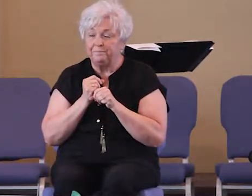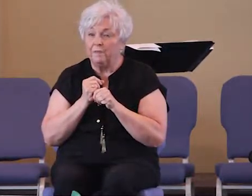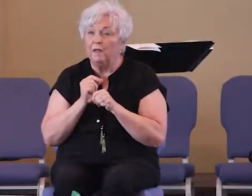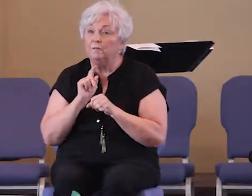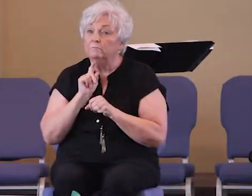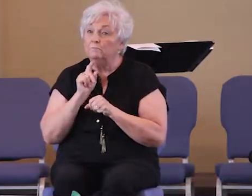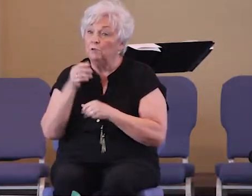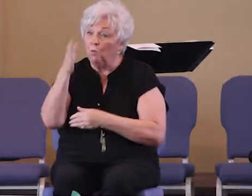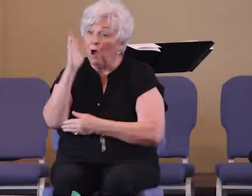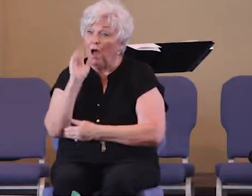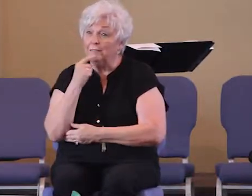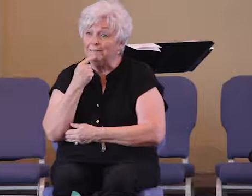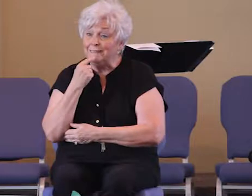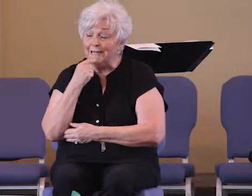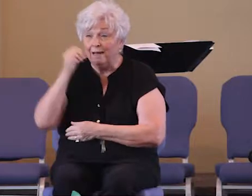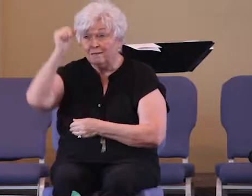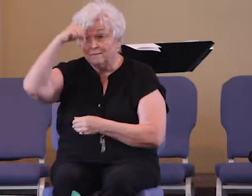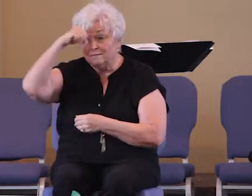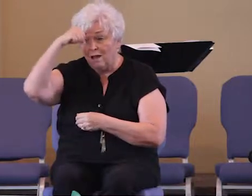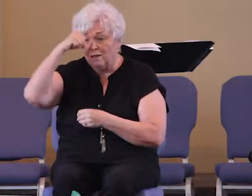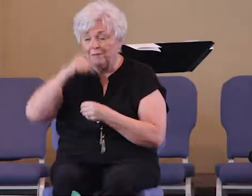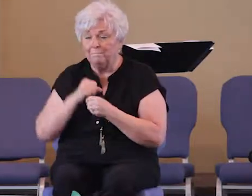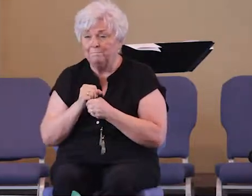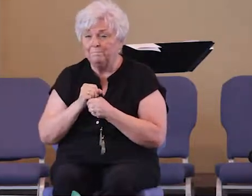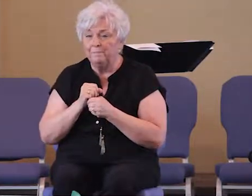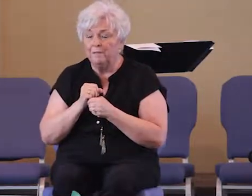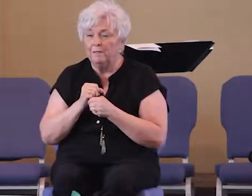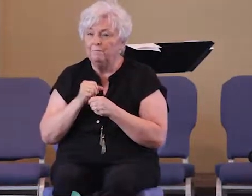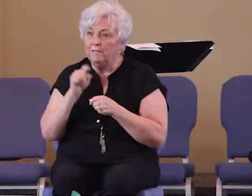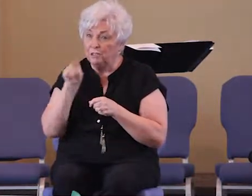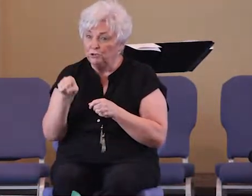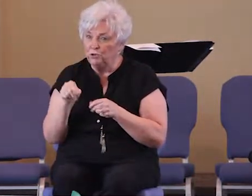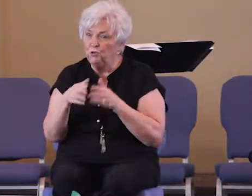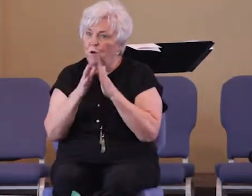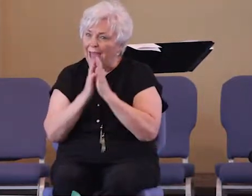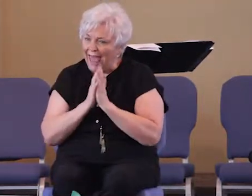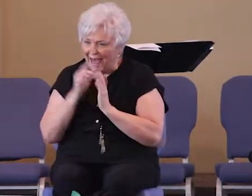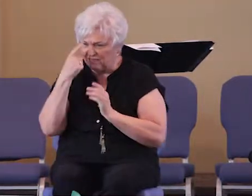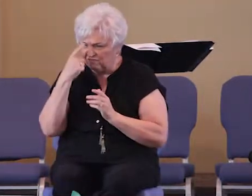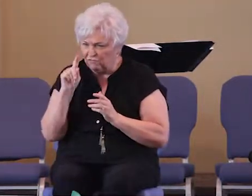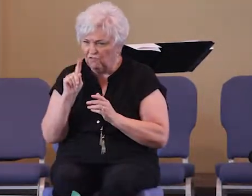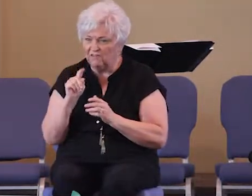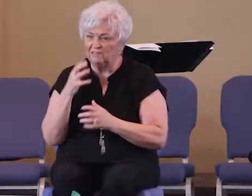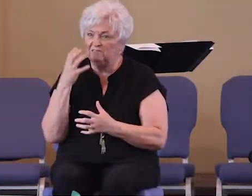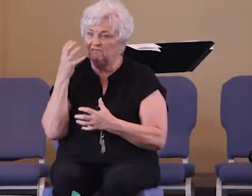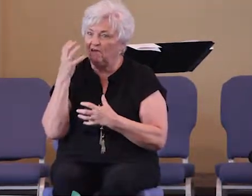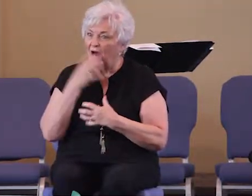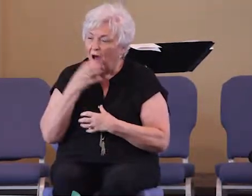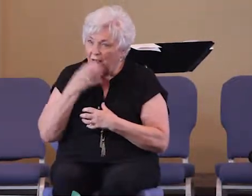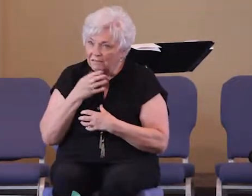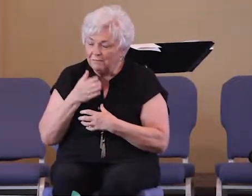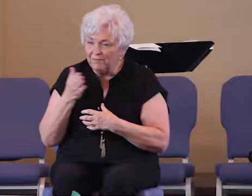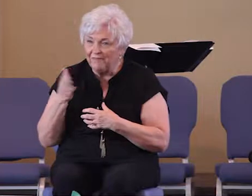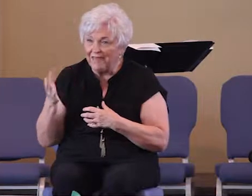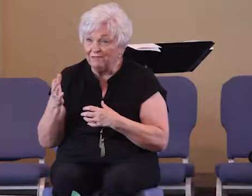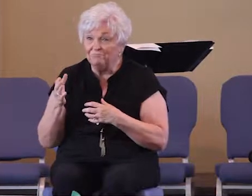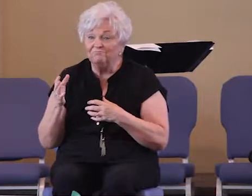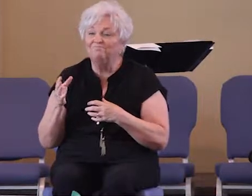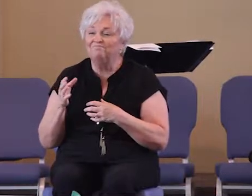said, Solomon, because you asked for this awesome thing, you're going to get